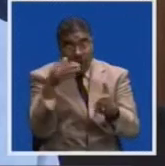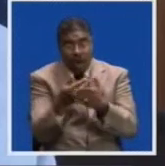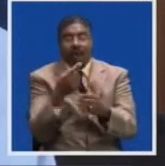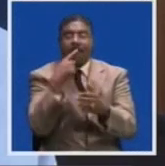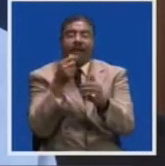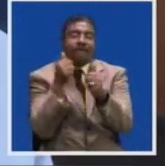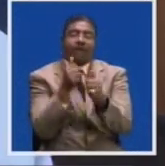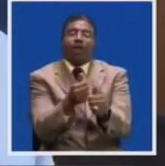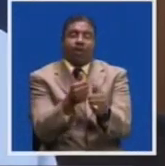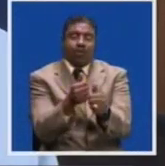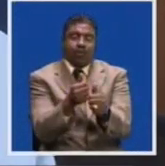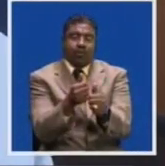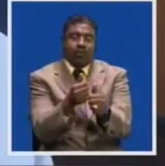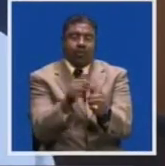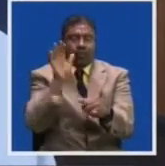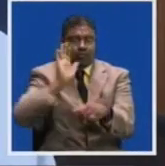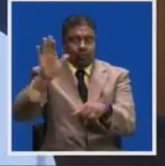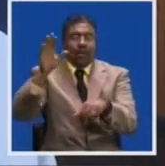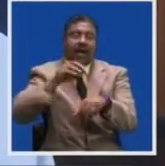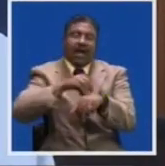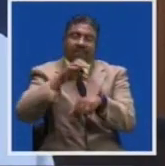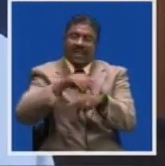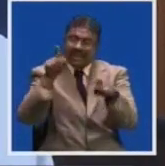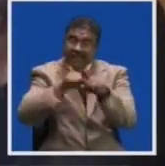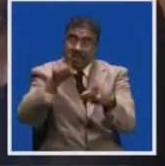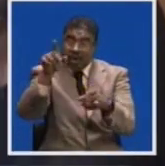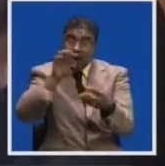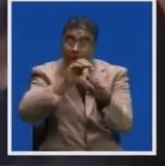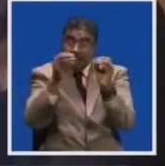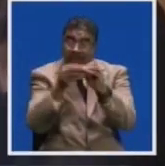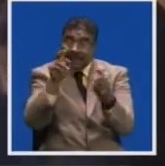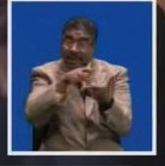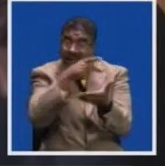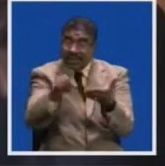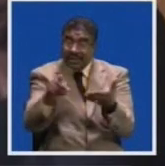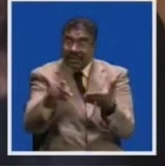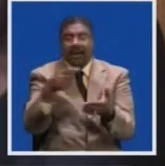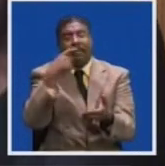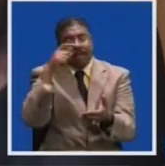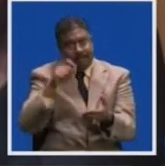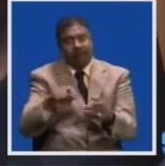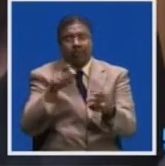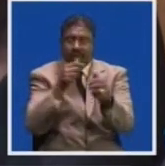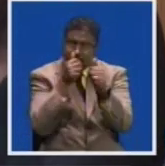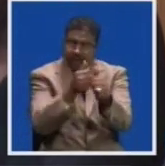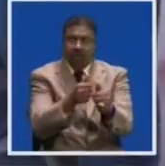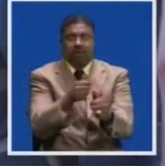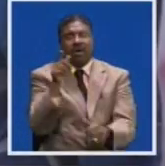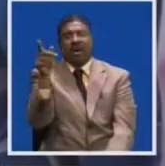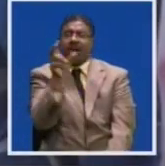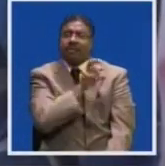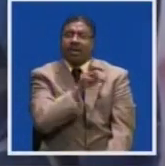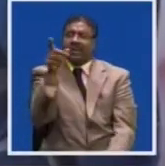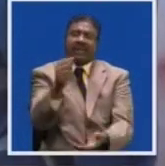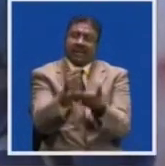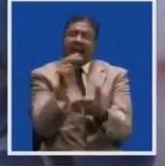this should be the same with the other political party in the opposition to show that the police does not favor us because of the ruling